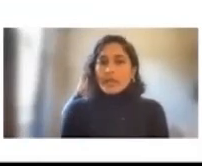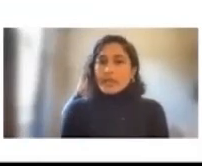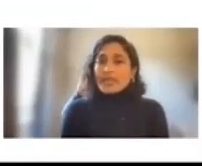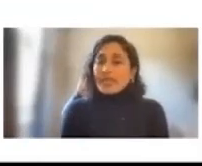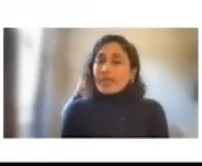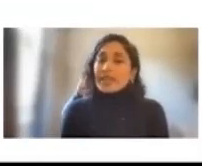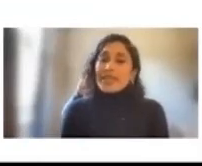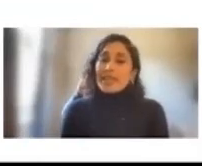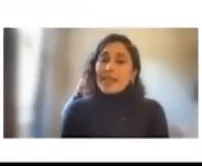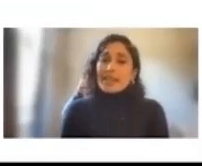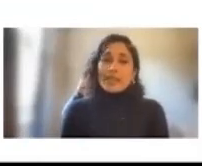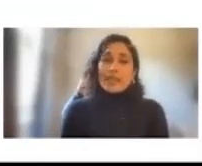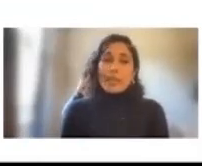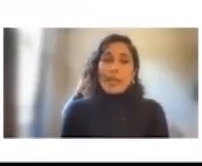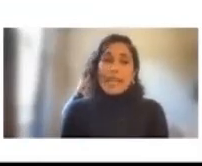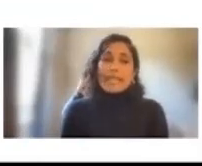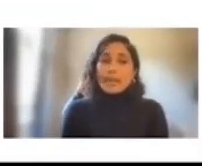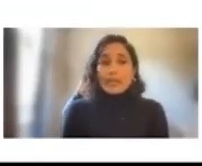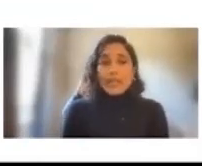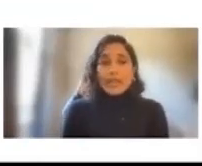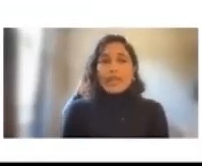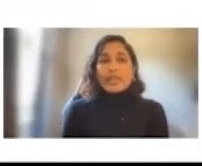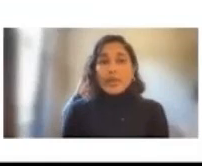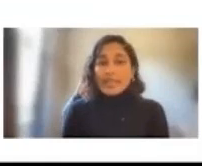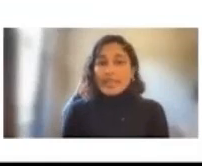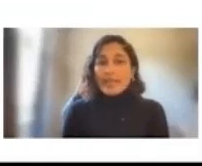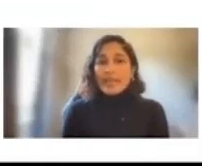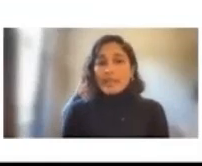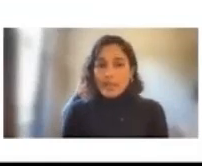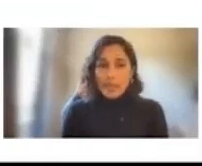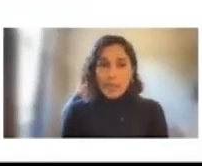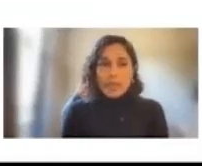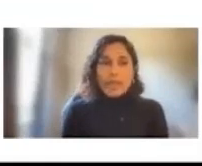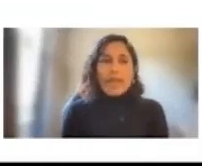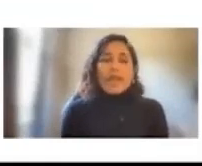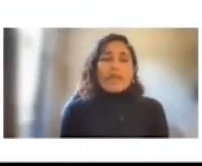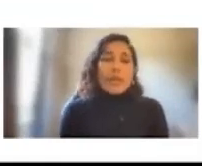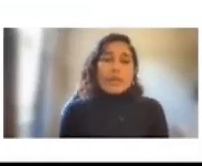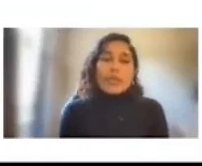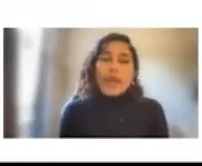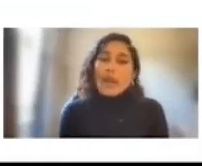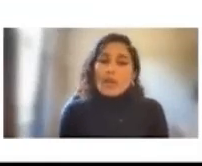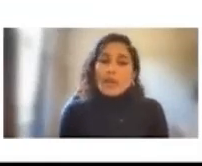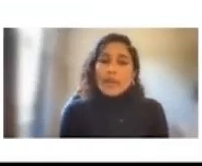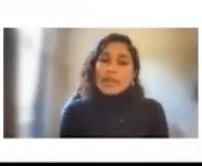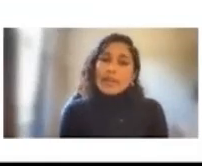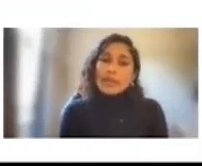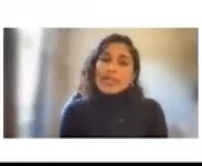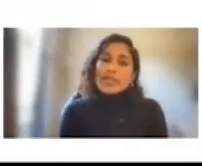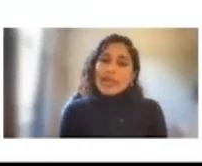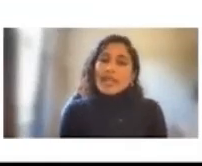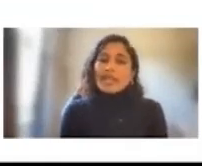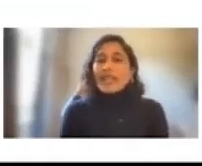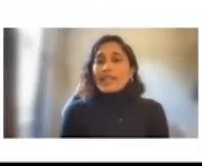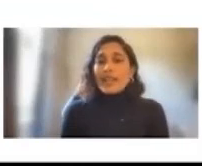drug users were significantly less likely to report any needle sharing in 2011 and 2021. We also found that older participants